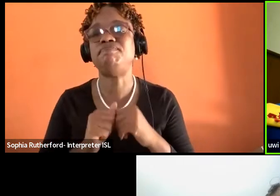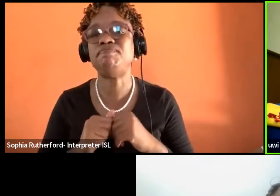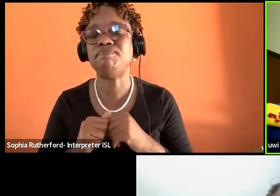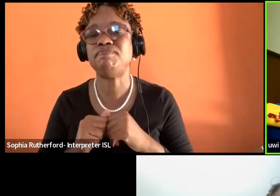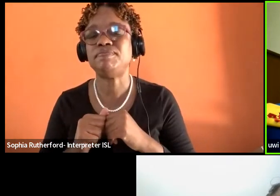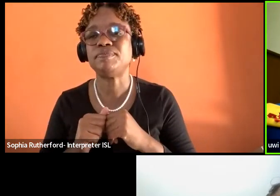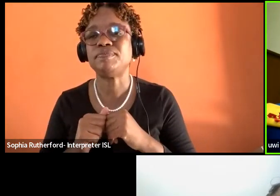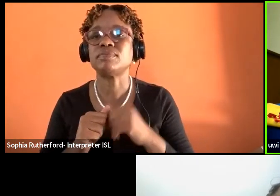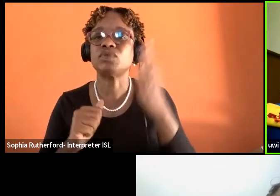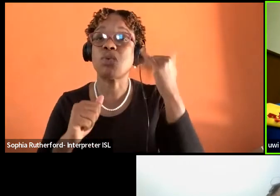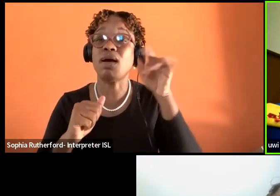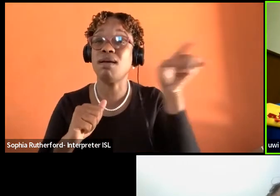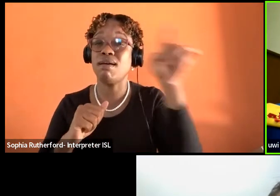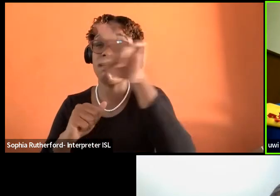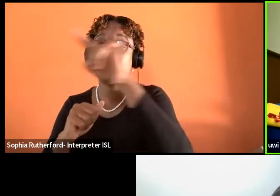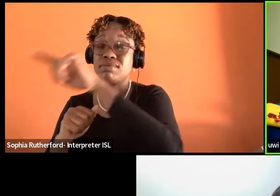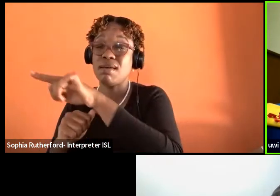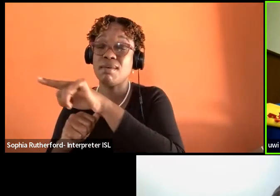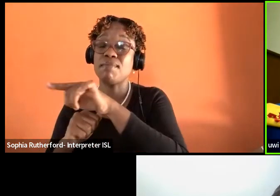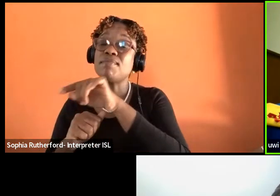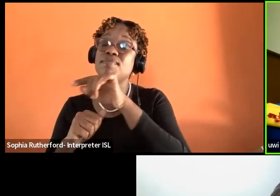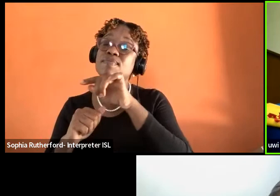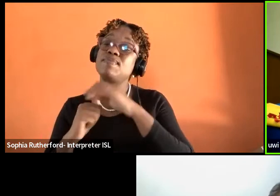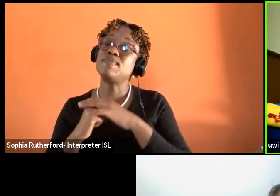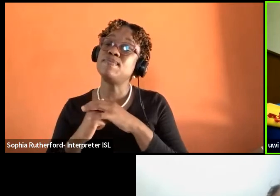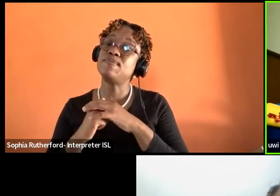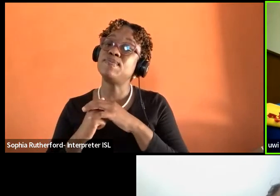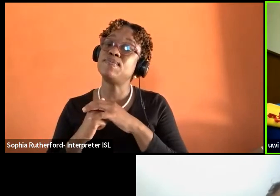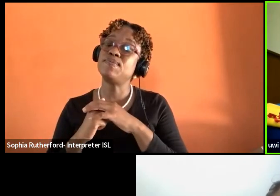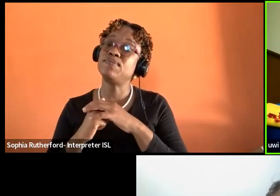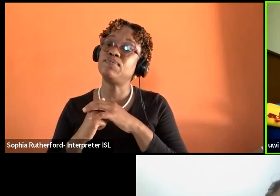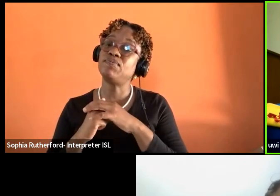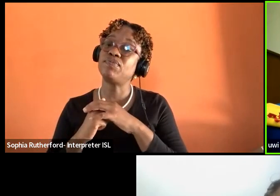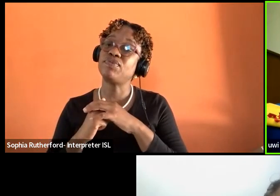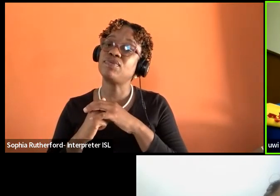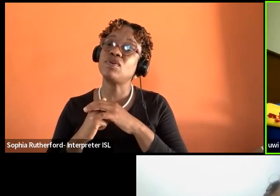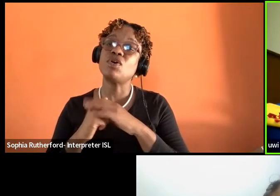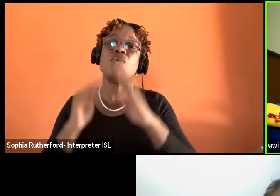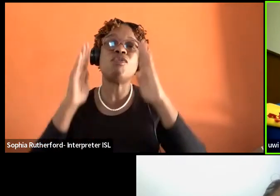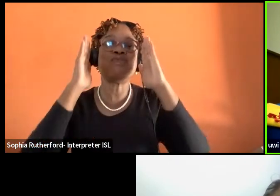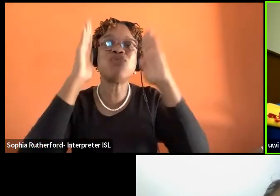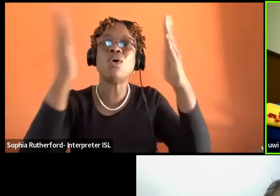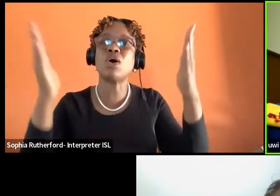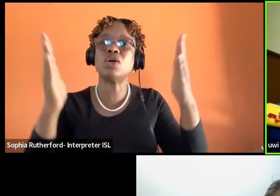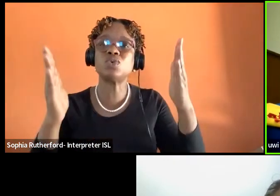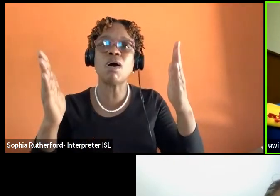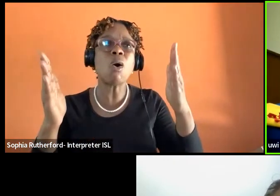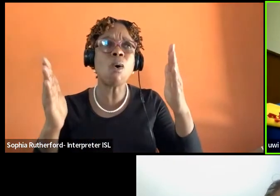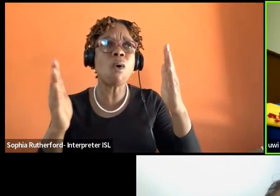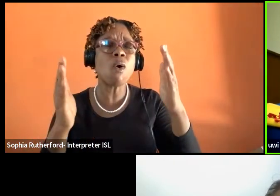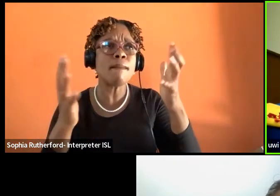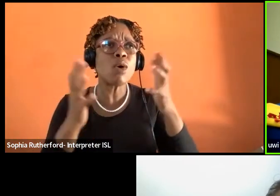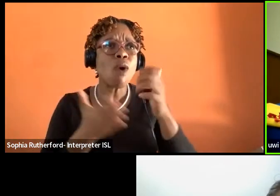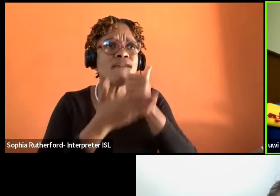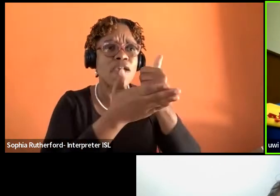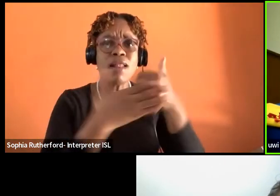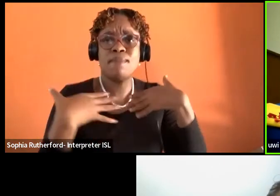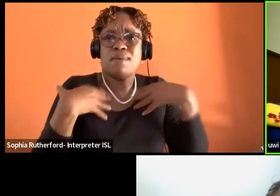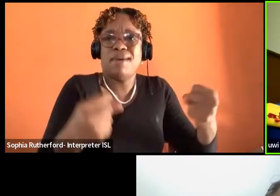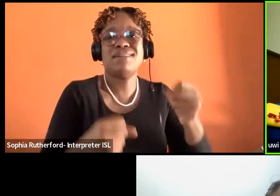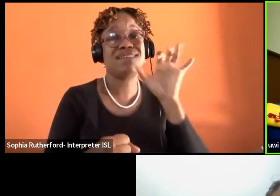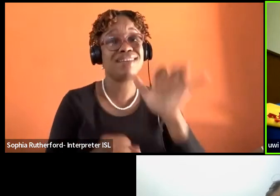institutions, their focus primarily is on the curing of the